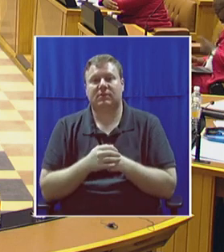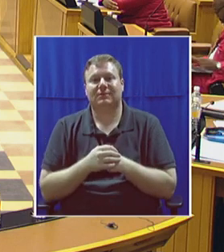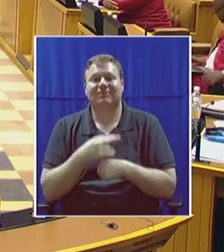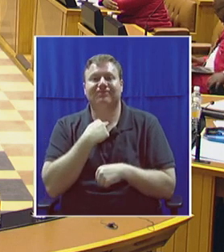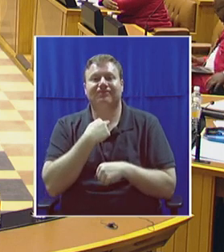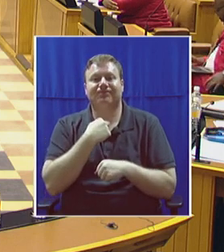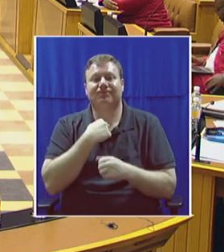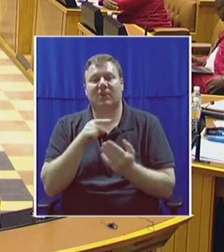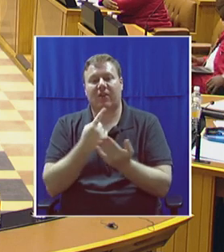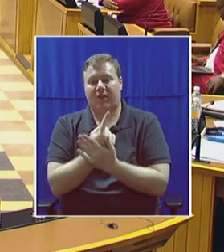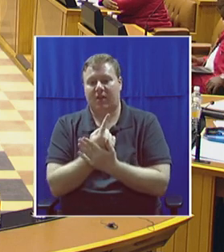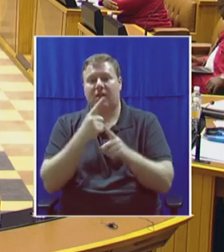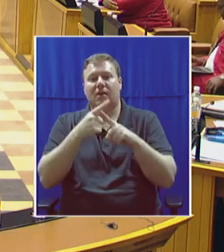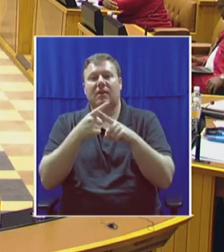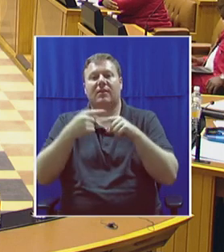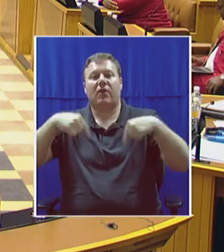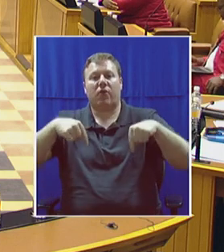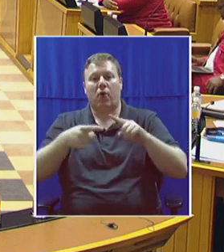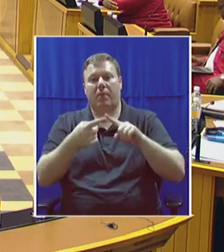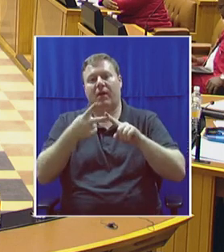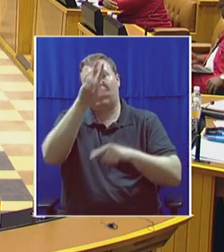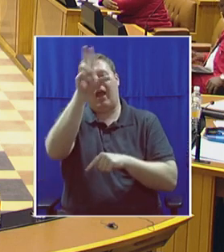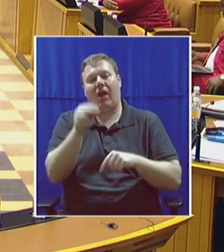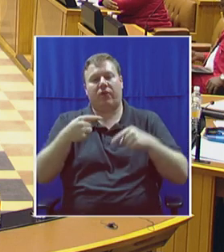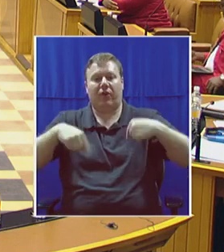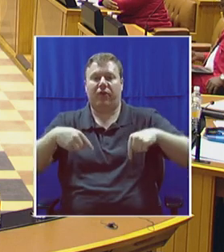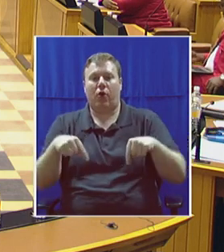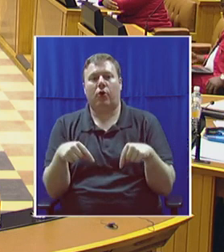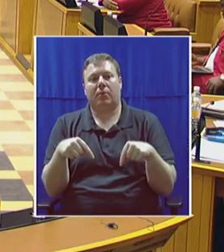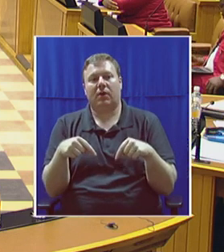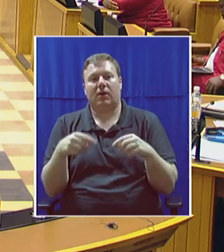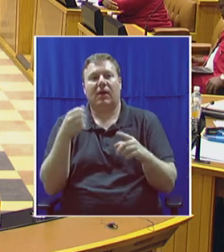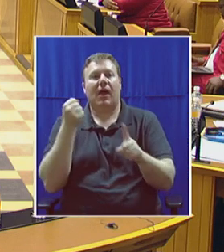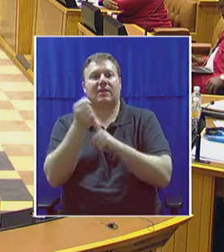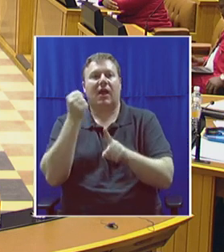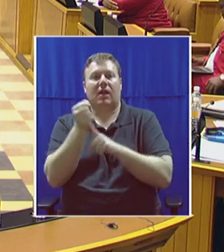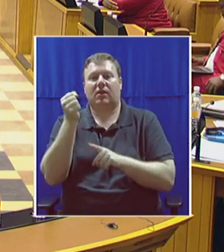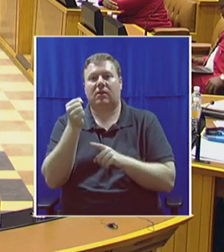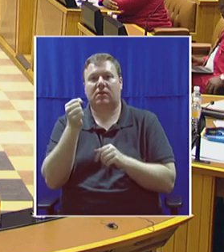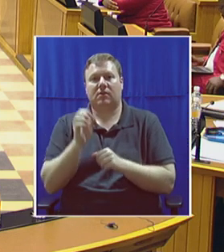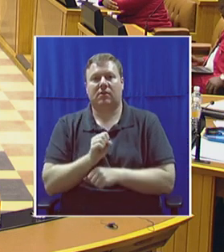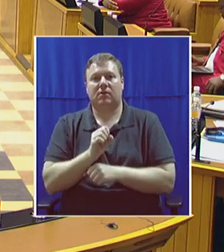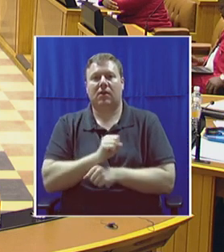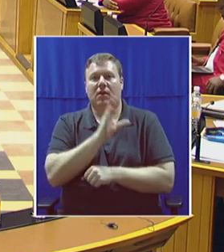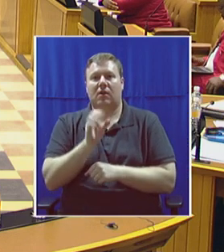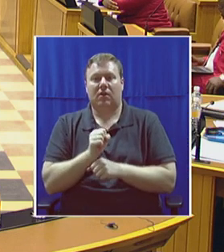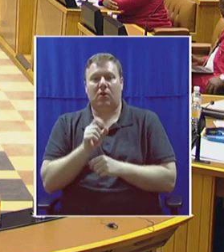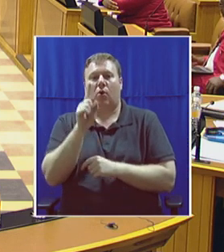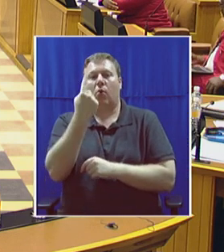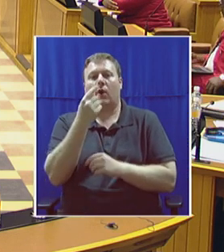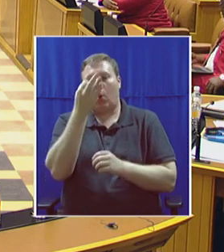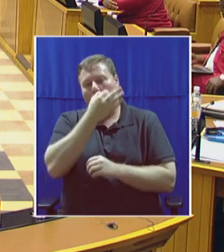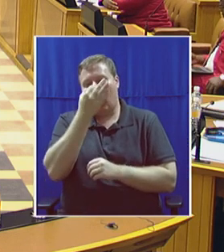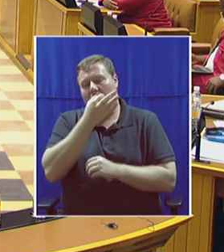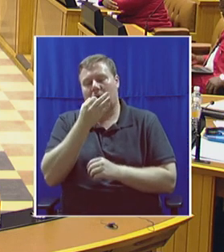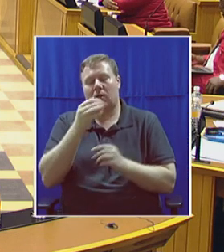regards to the xenophobic and afrob attacks in our country and one of our crude oil Partners which is Nigeria has